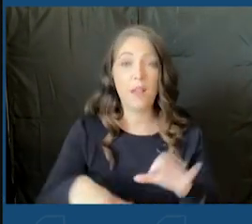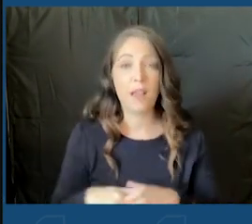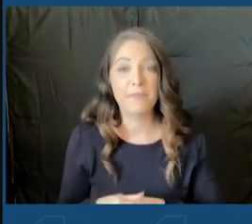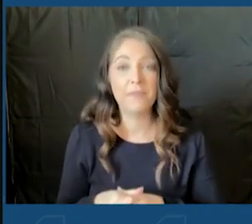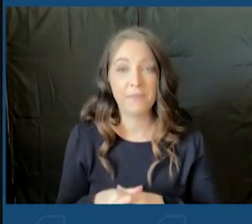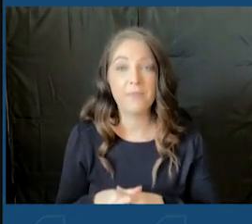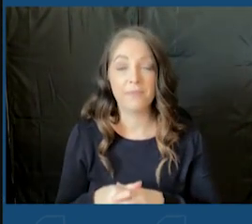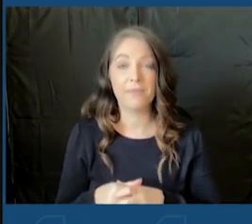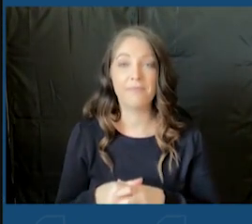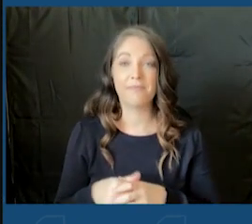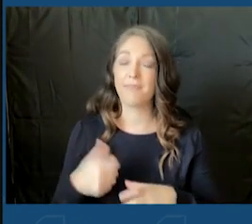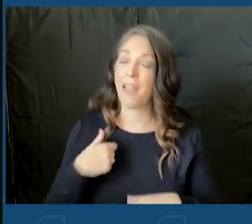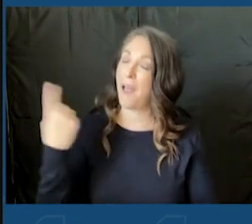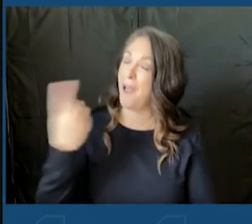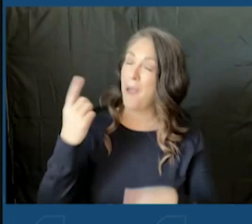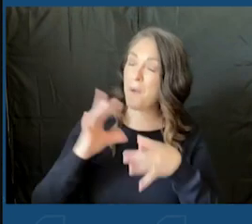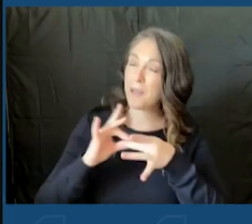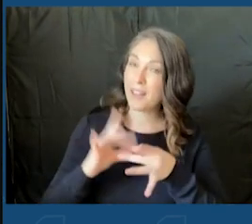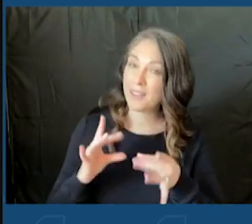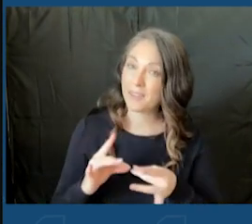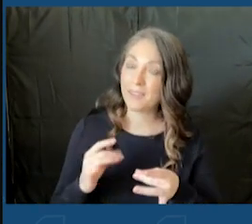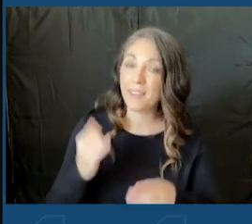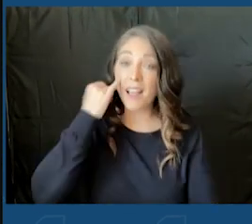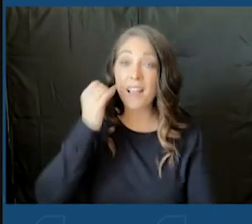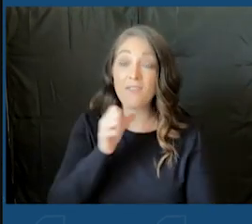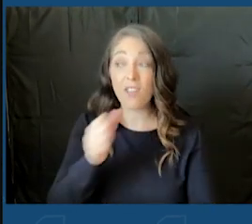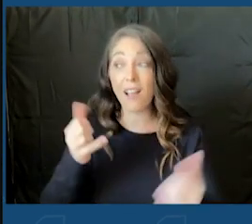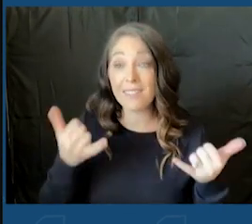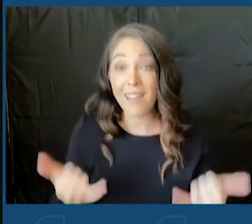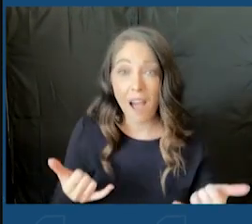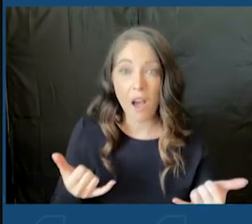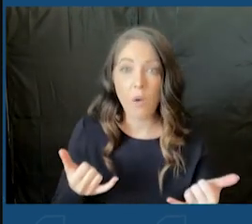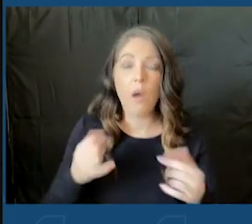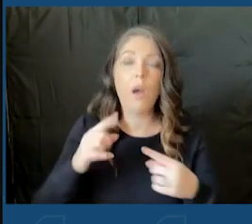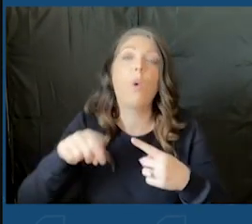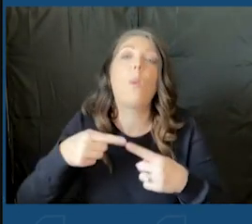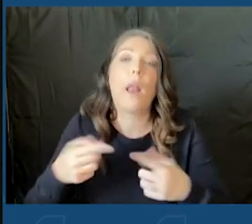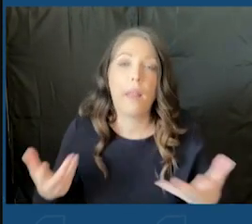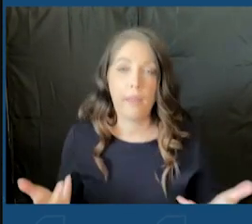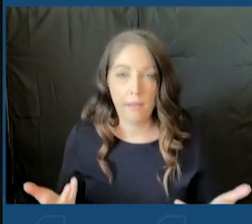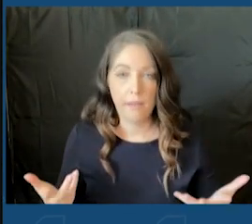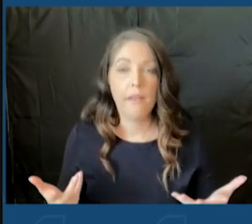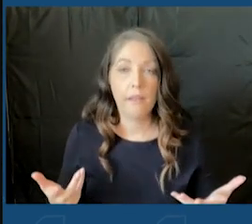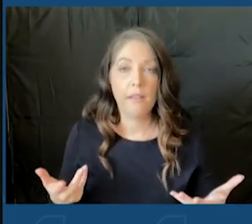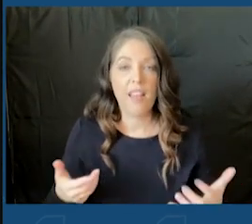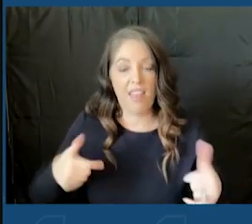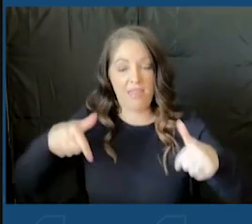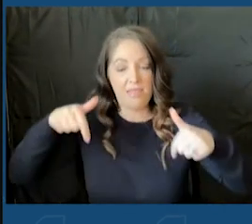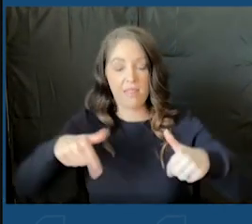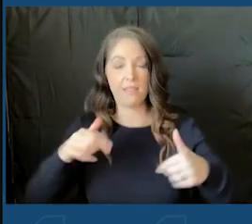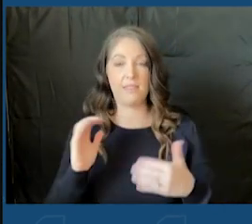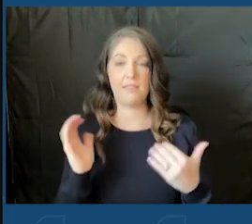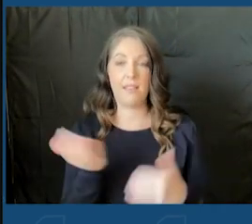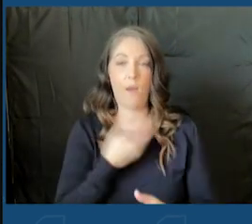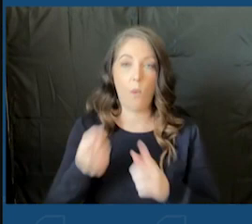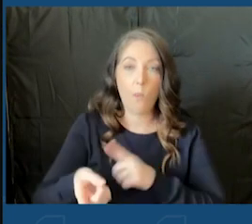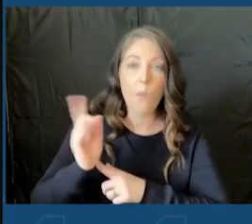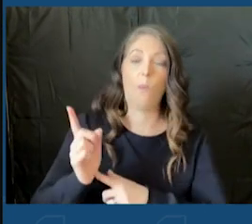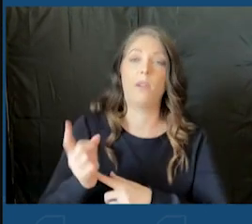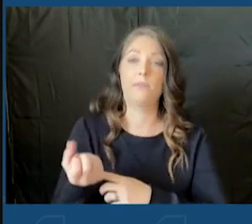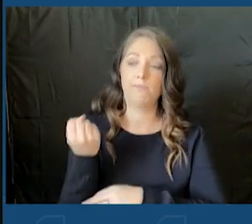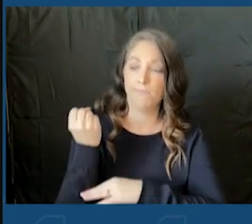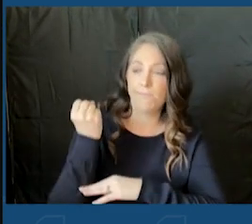saying, if not now, when? This is our moment, New Yorkers. This is our moment to stand up, meet this